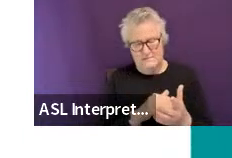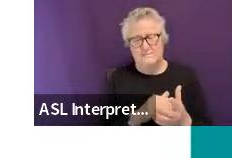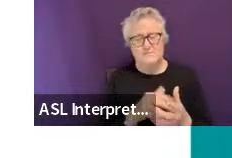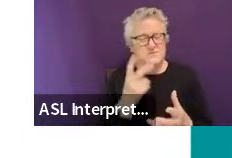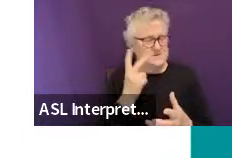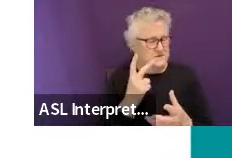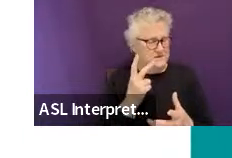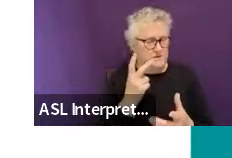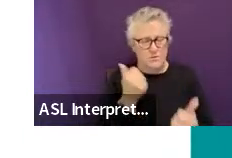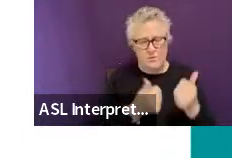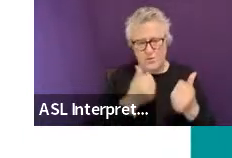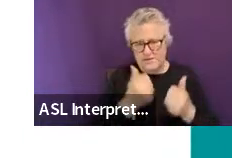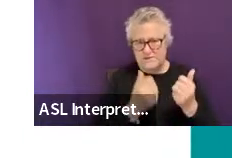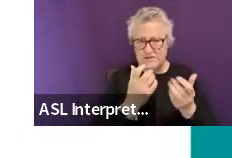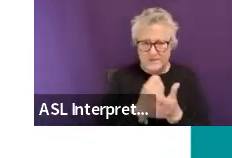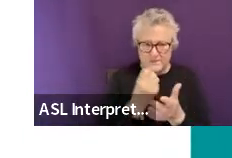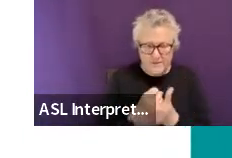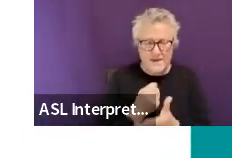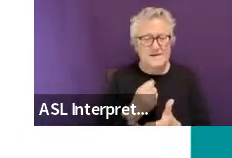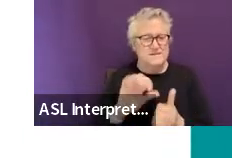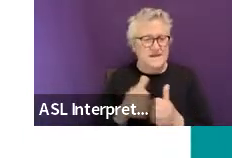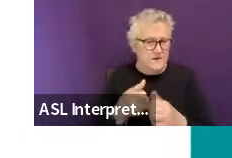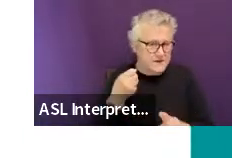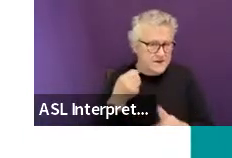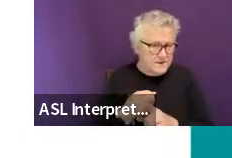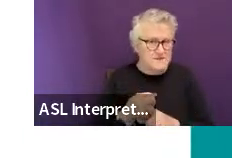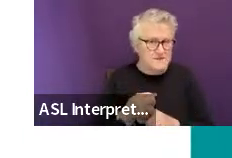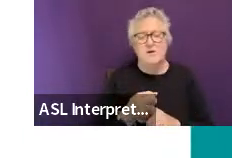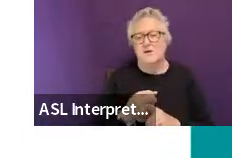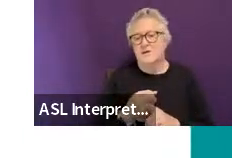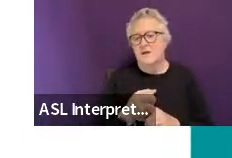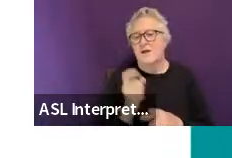design advances and benefits and impacts are better understood.